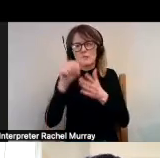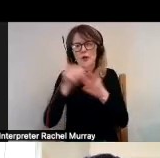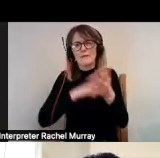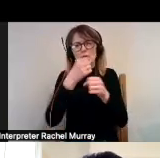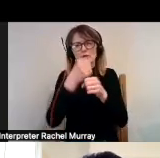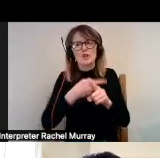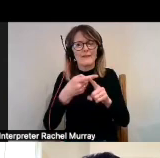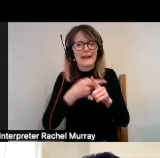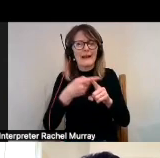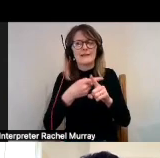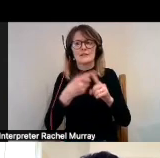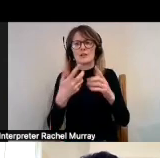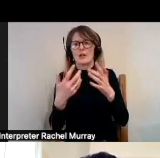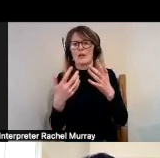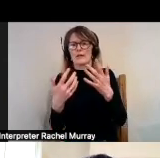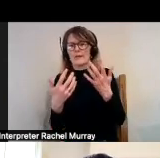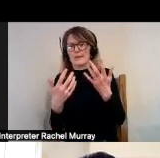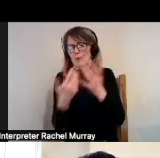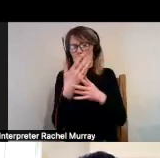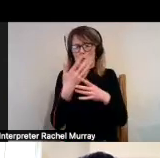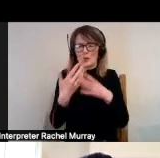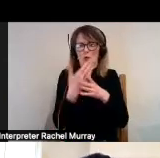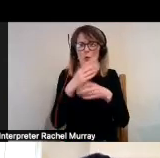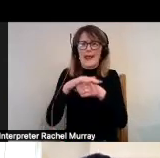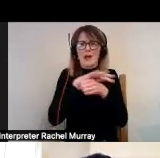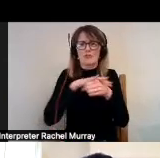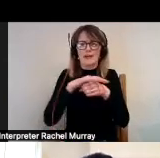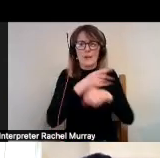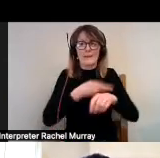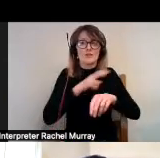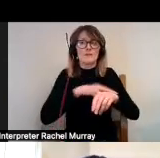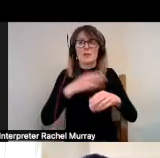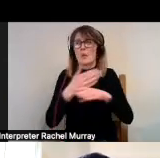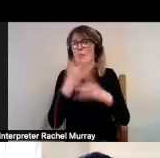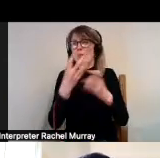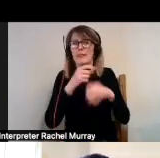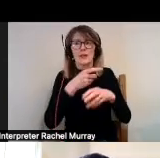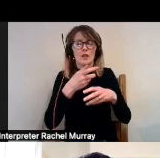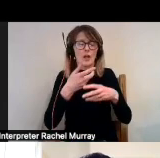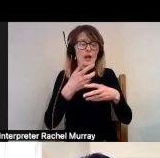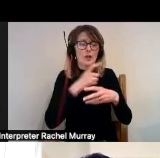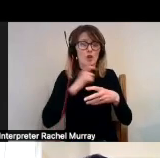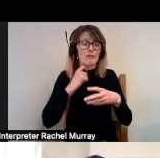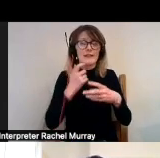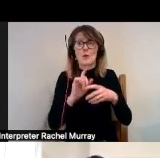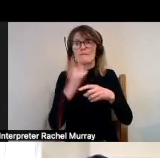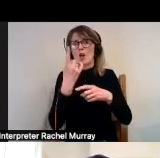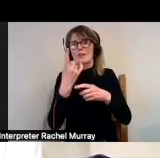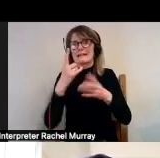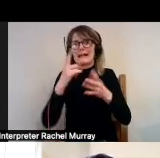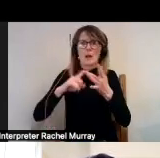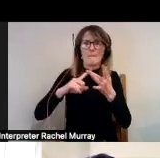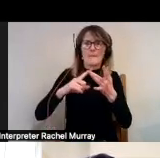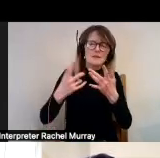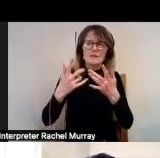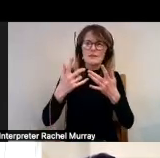of new suffragan and area bishops. I work with curates and first incumbents training or equivalent. And I've also